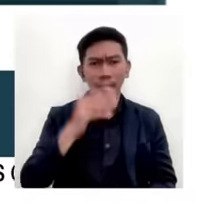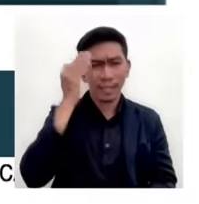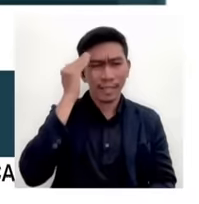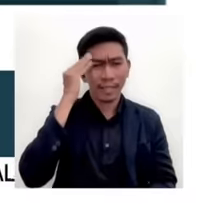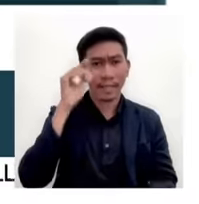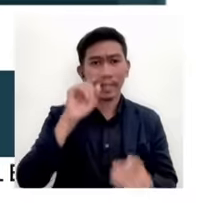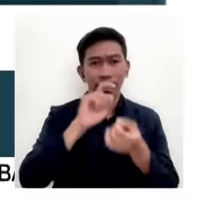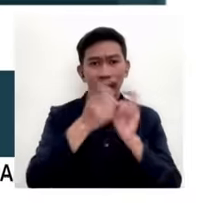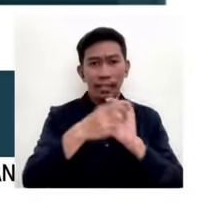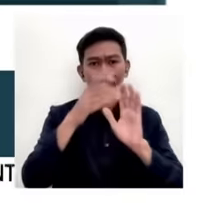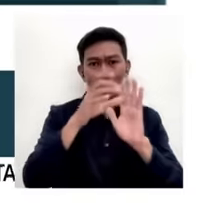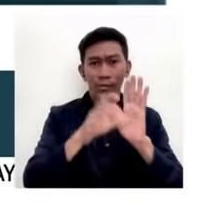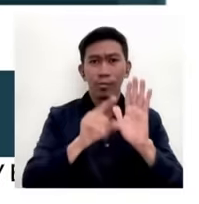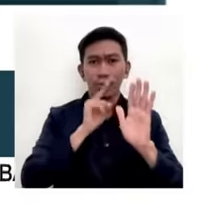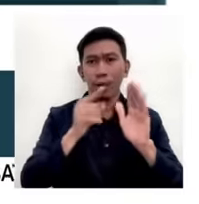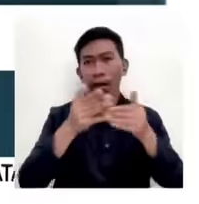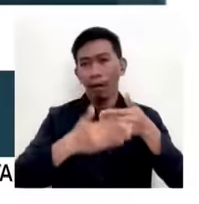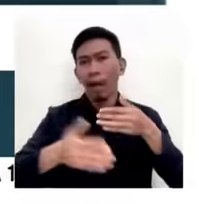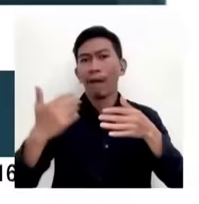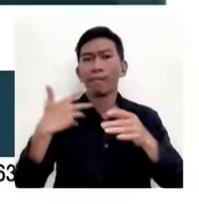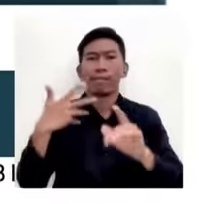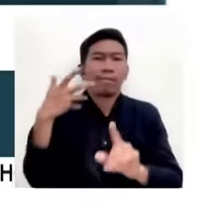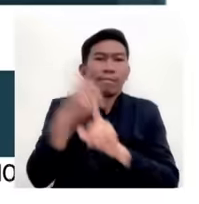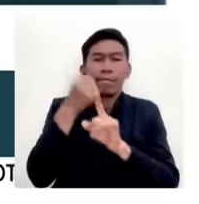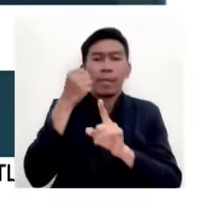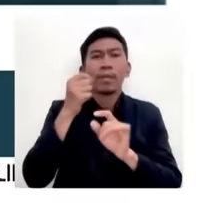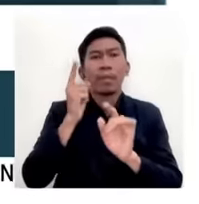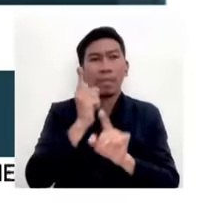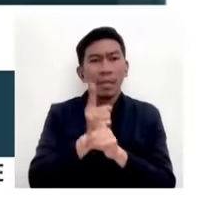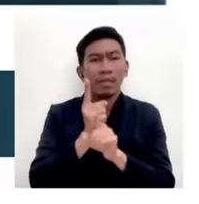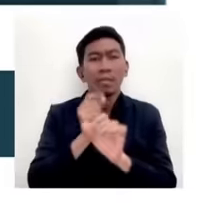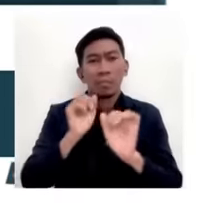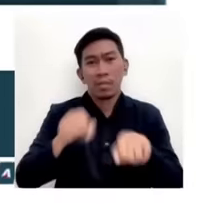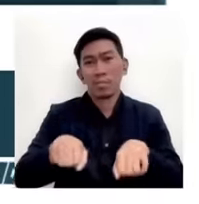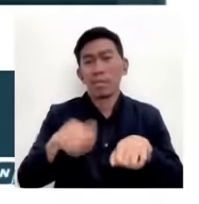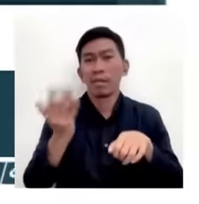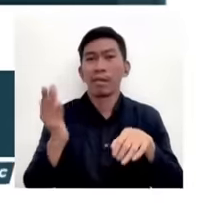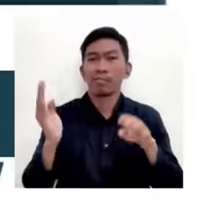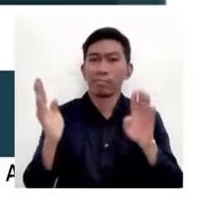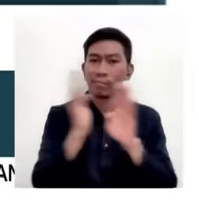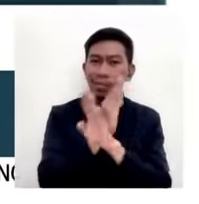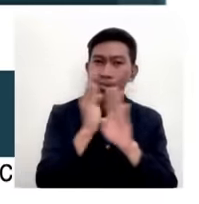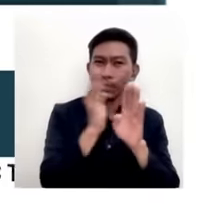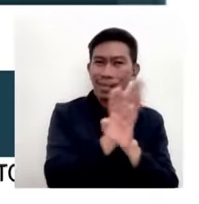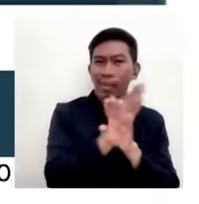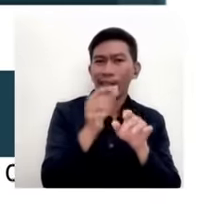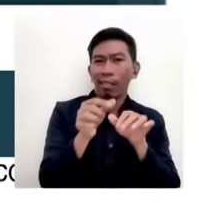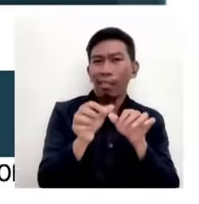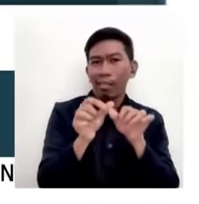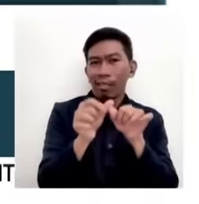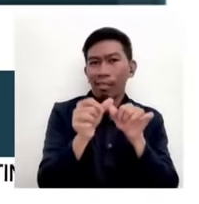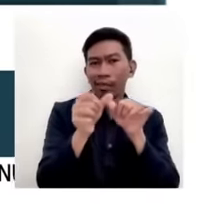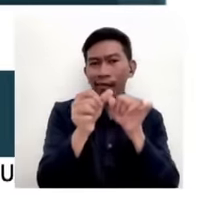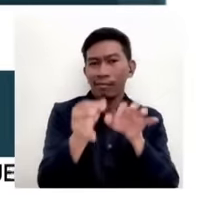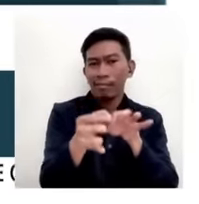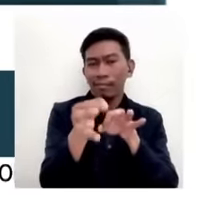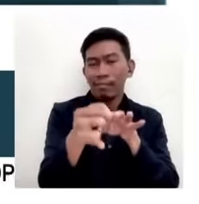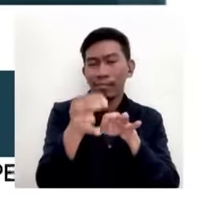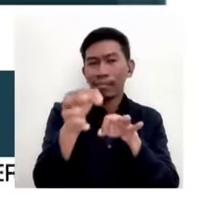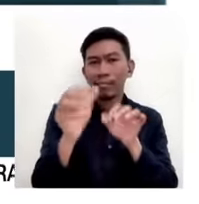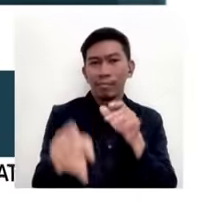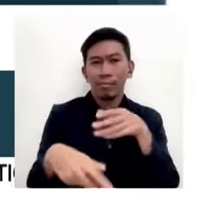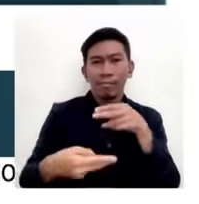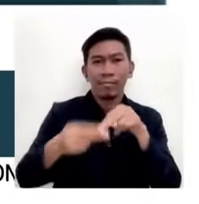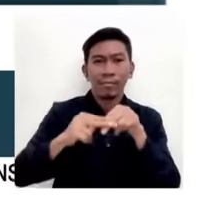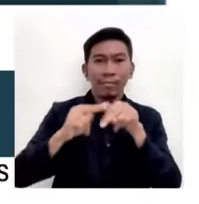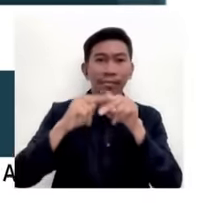change. Tama yung sinasabi ng iba. It could lead to extension of terms of office, etc. But then again, these may be some